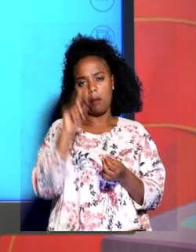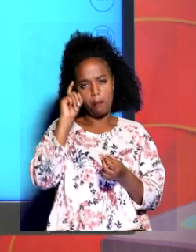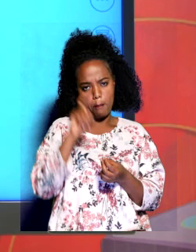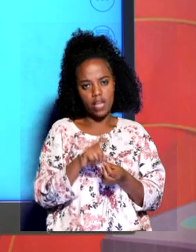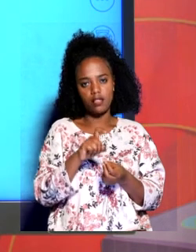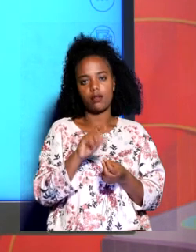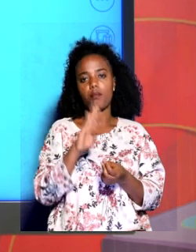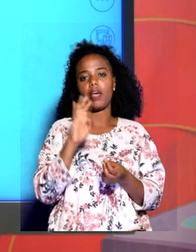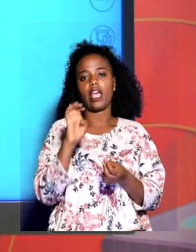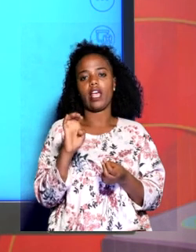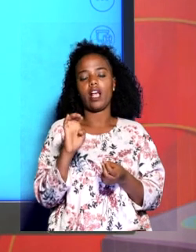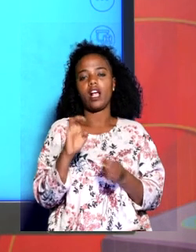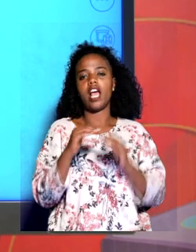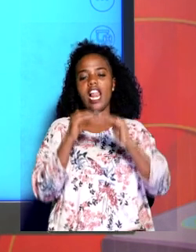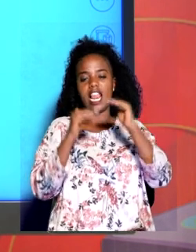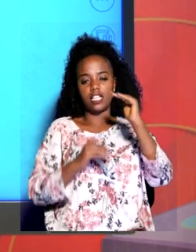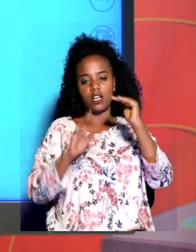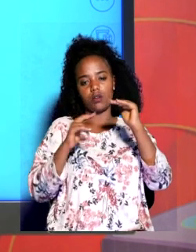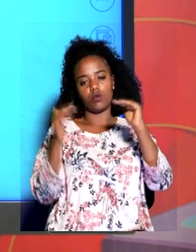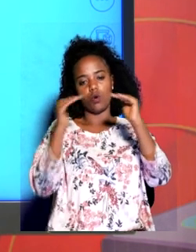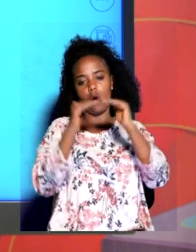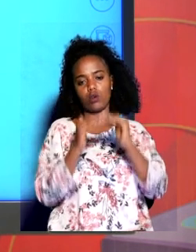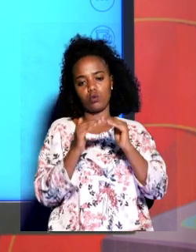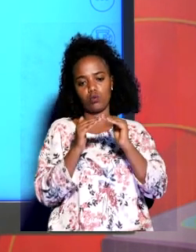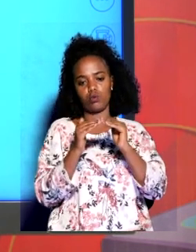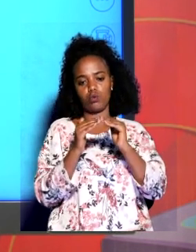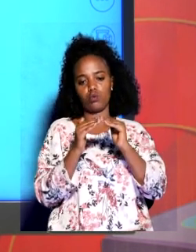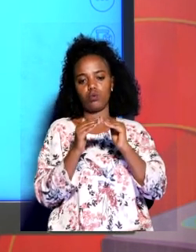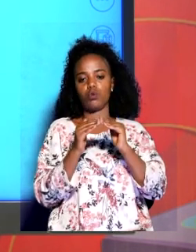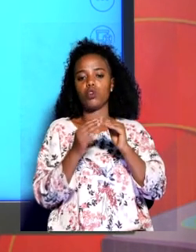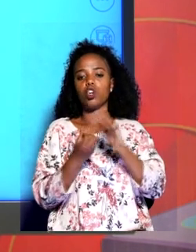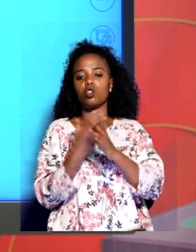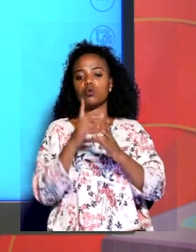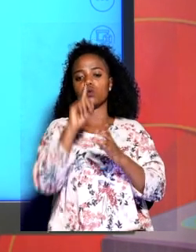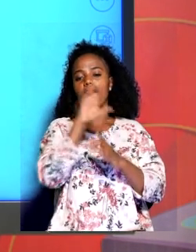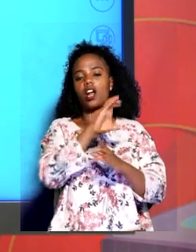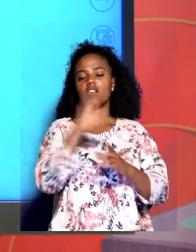must be less than or equal to the available resource time, which is